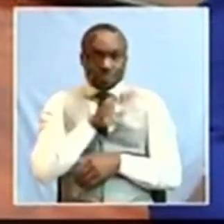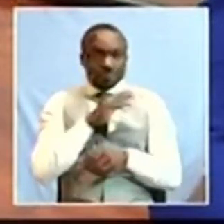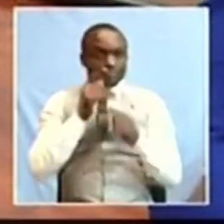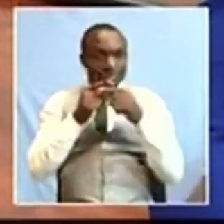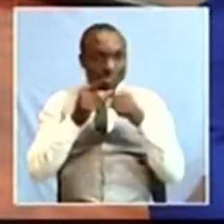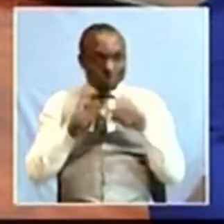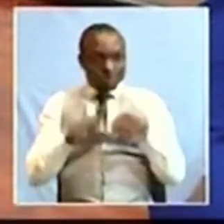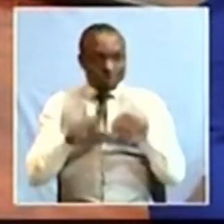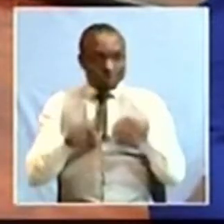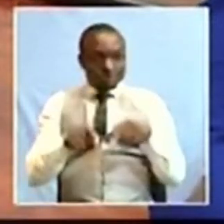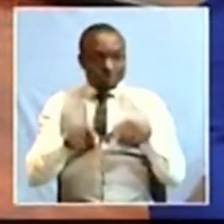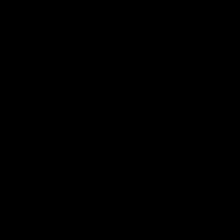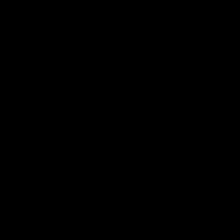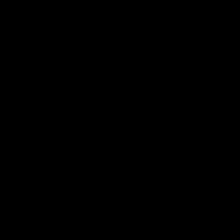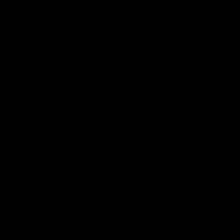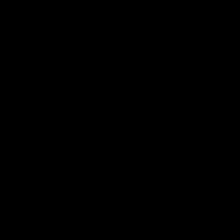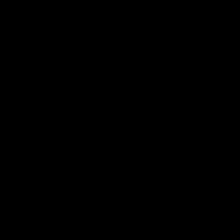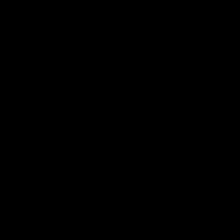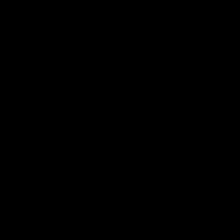as a way of